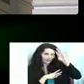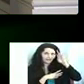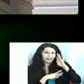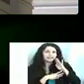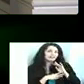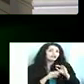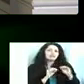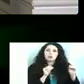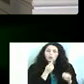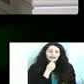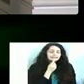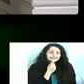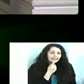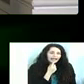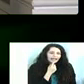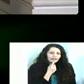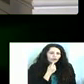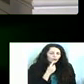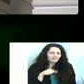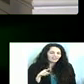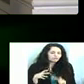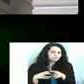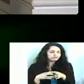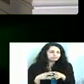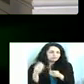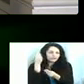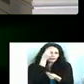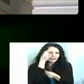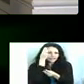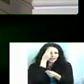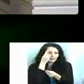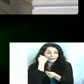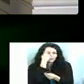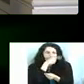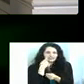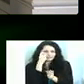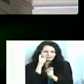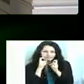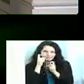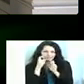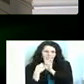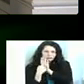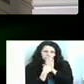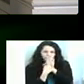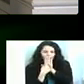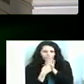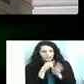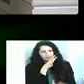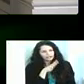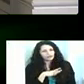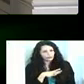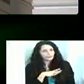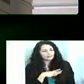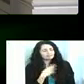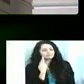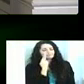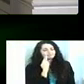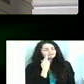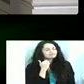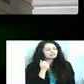No one said what they were all thinking, but their faces showed it. The woman took the hint and